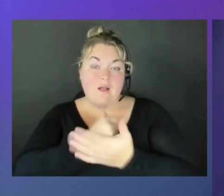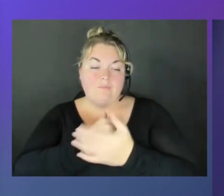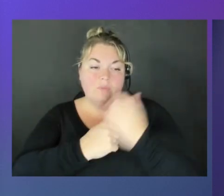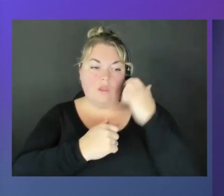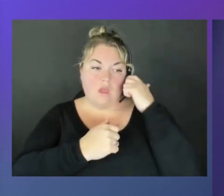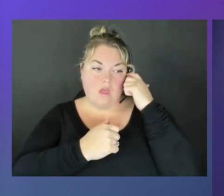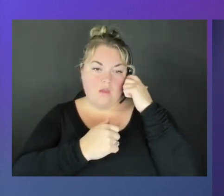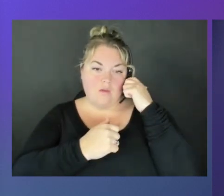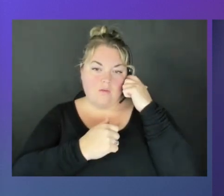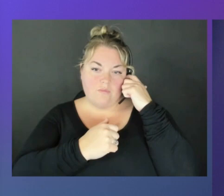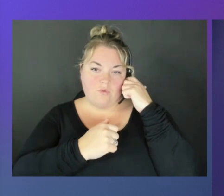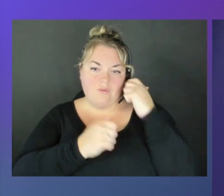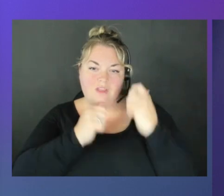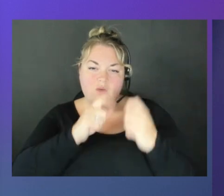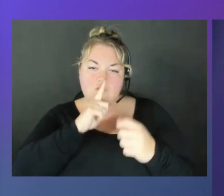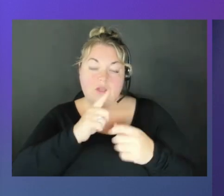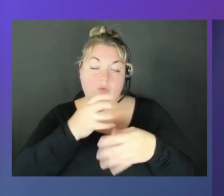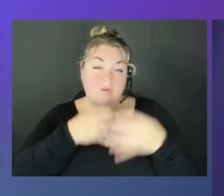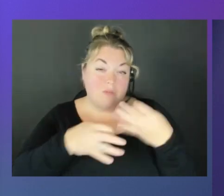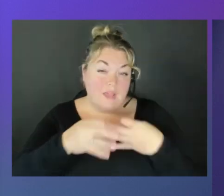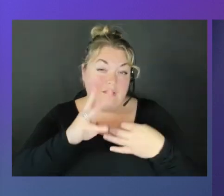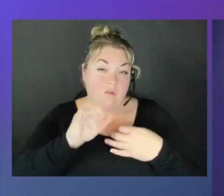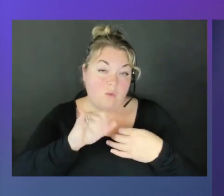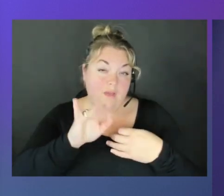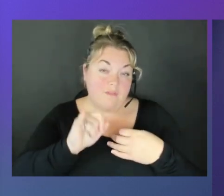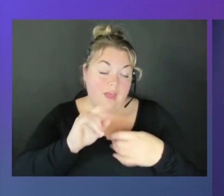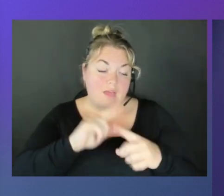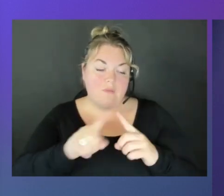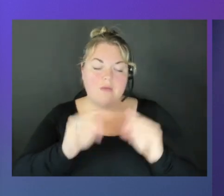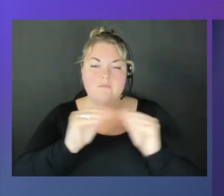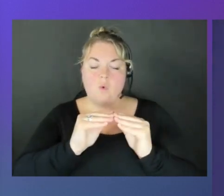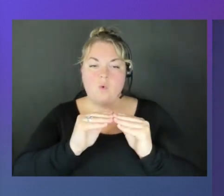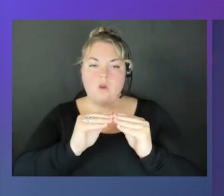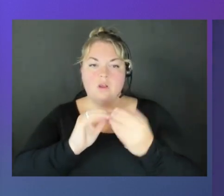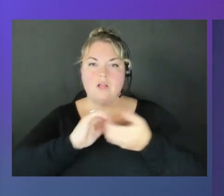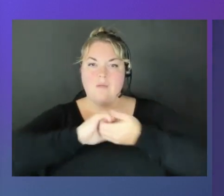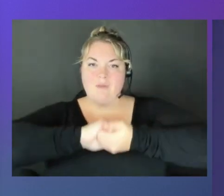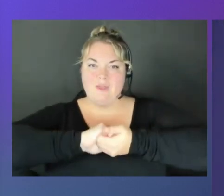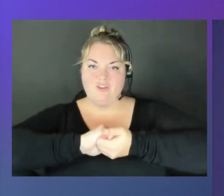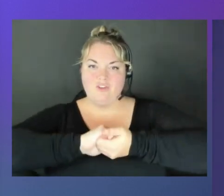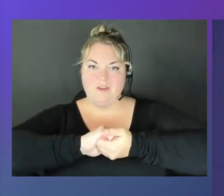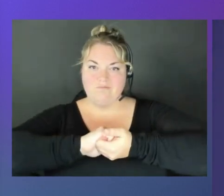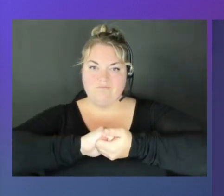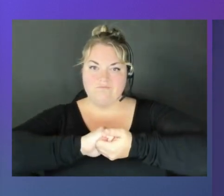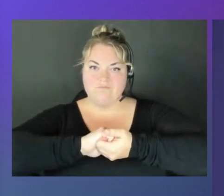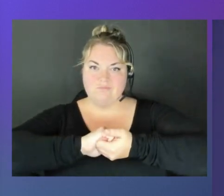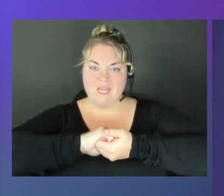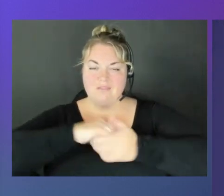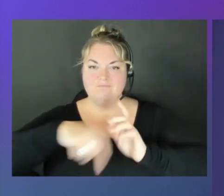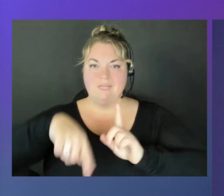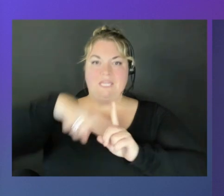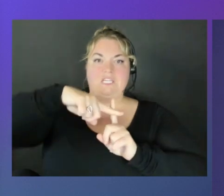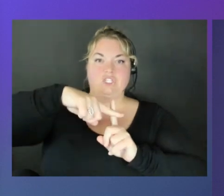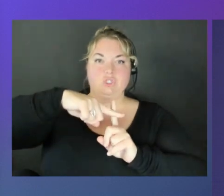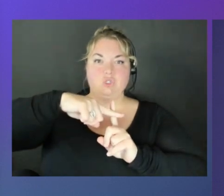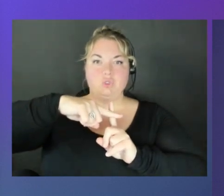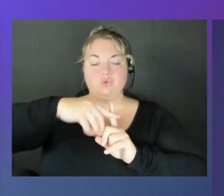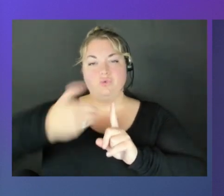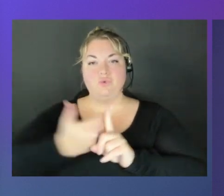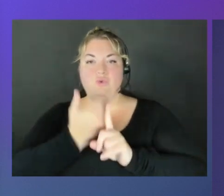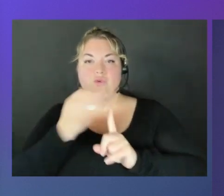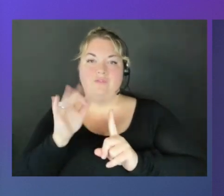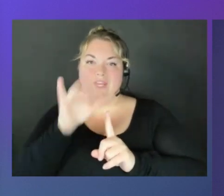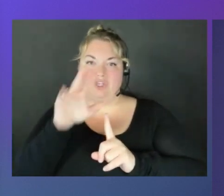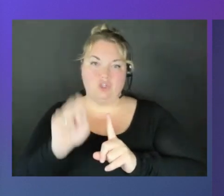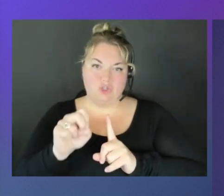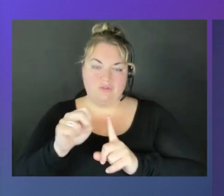really replacing Wi-Fi, but it's more complementary, like in addition to maybe adding new features to what's already there. That's